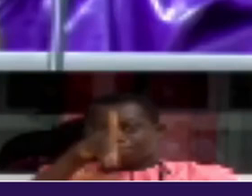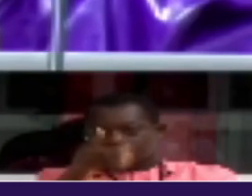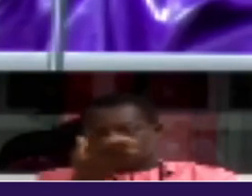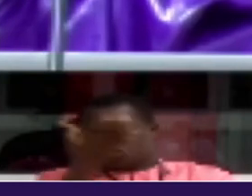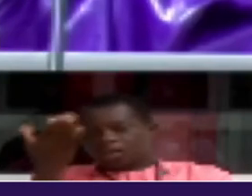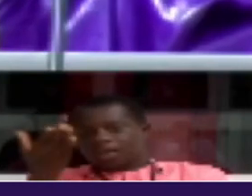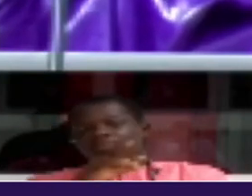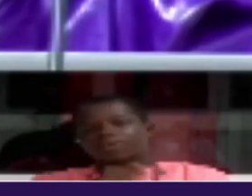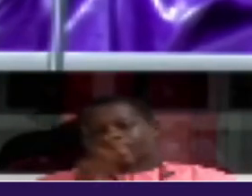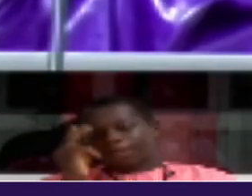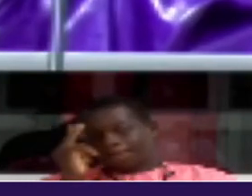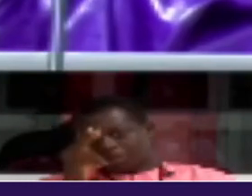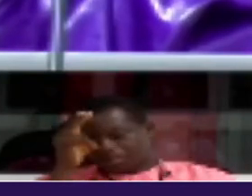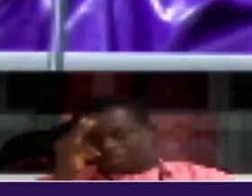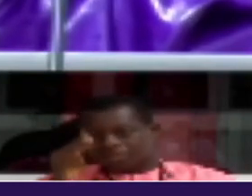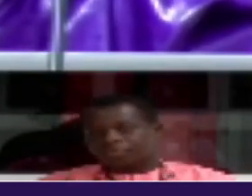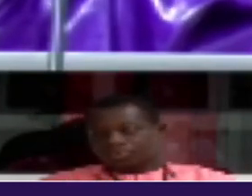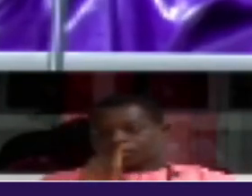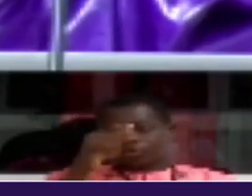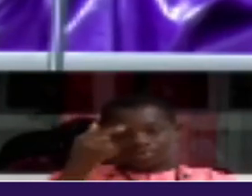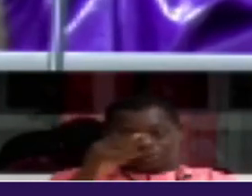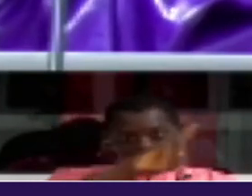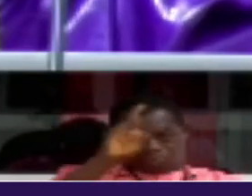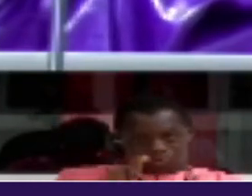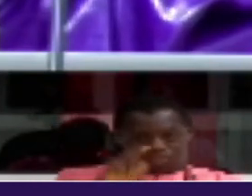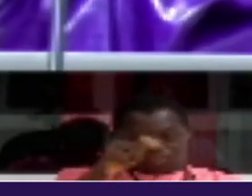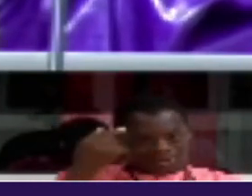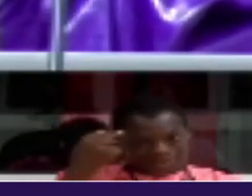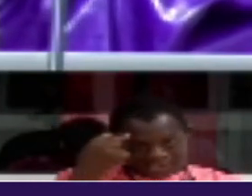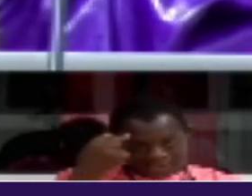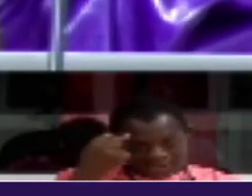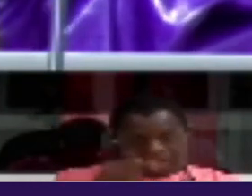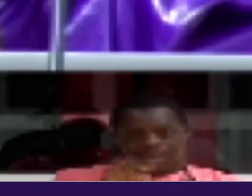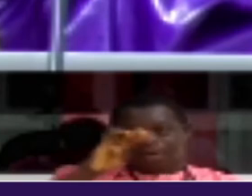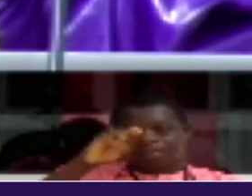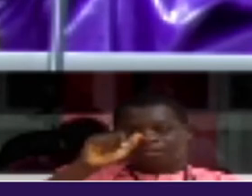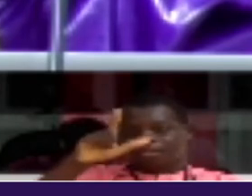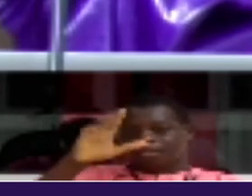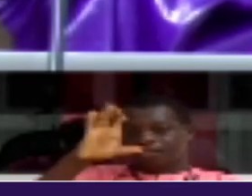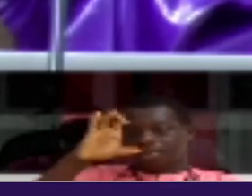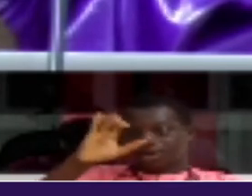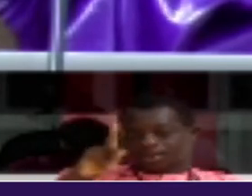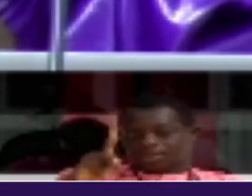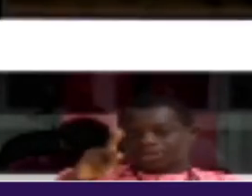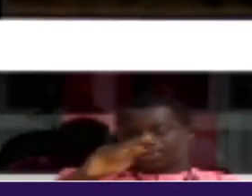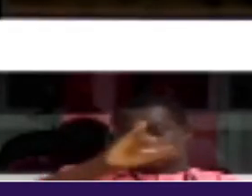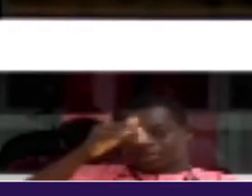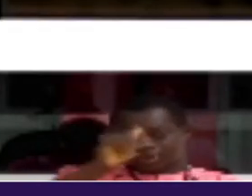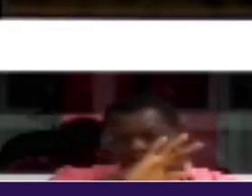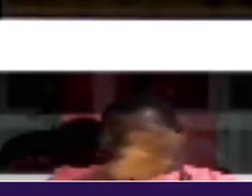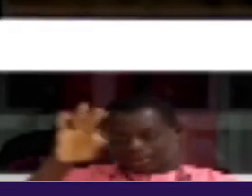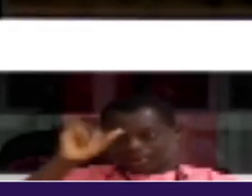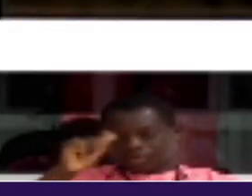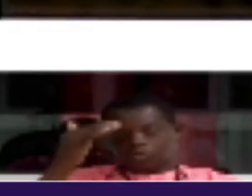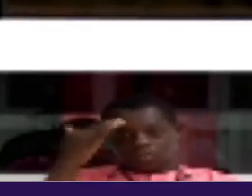you think that Malik Jatta knows how the victim died? Did I think? Malik Jatta